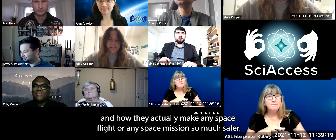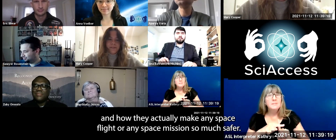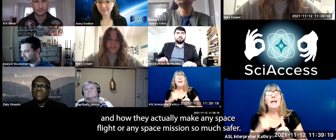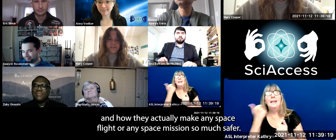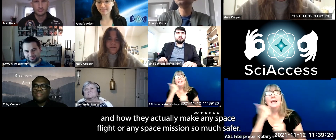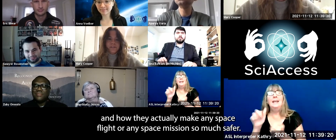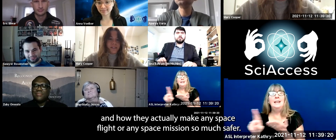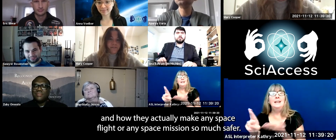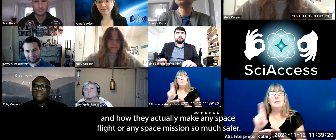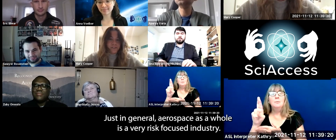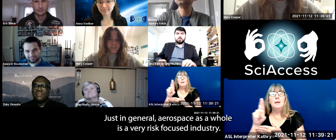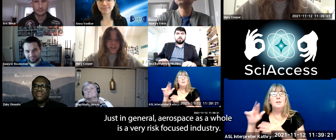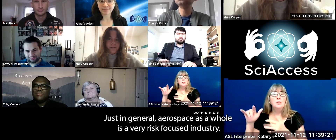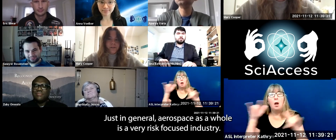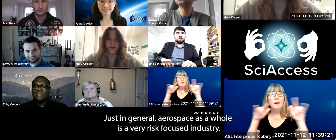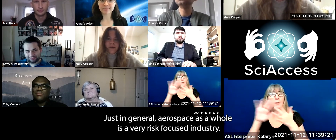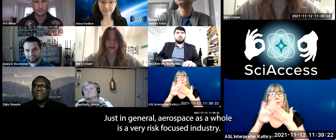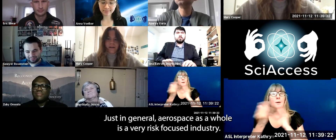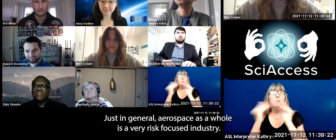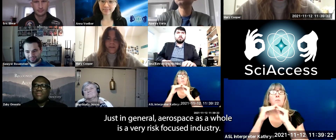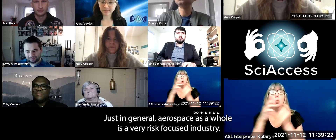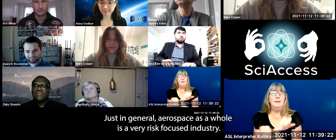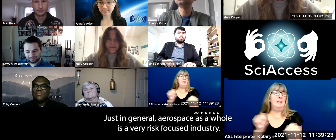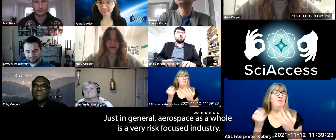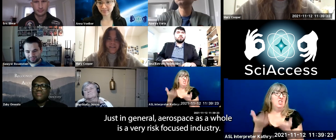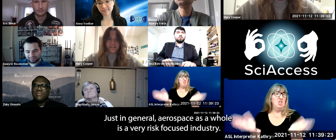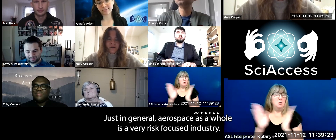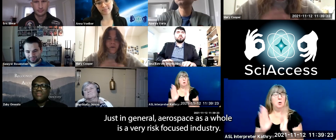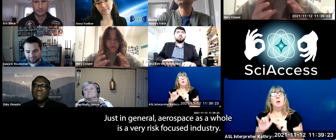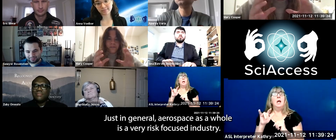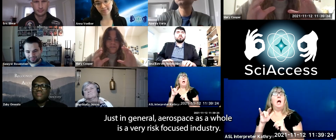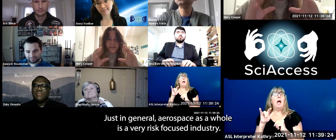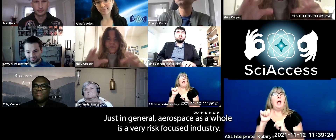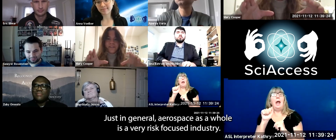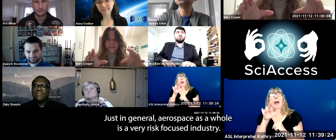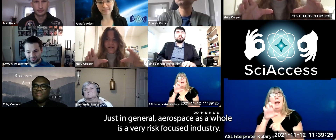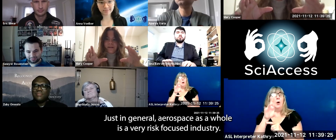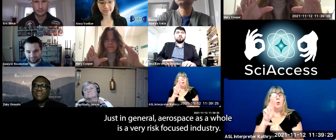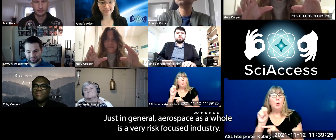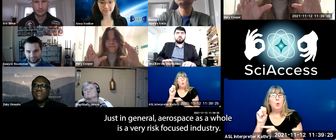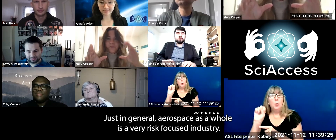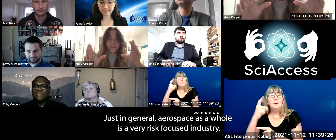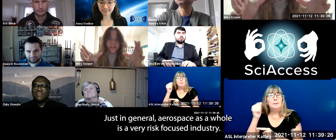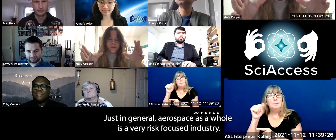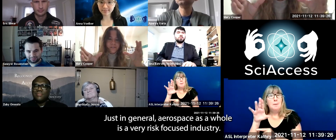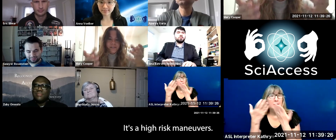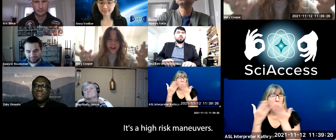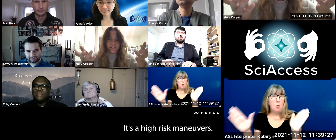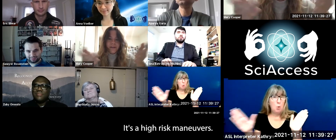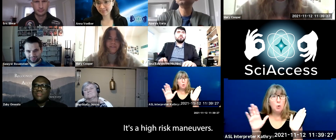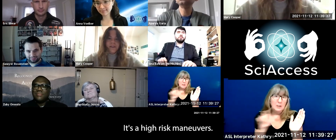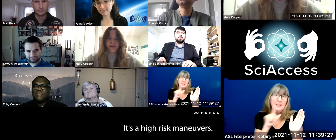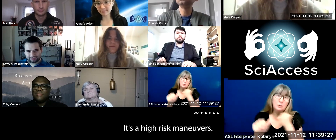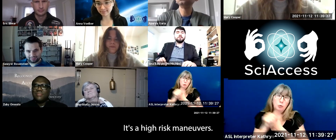any space mission so much safer just in general. Aerospace as a whole is a very risk focused industry. It's a